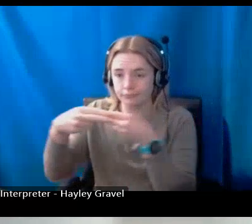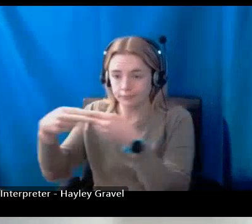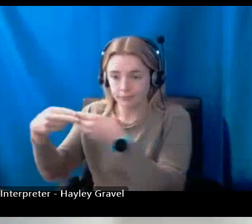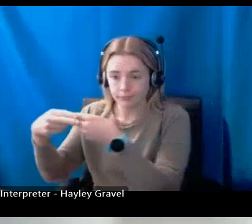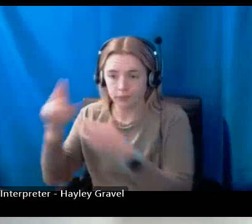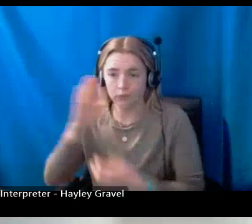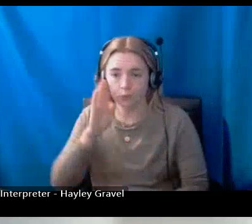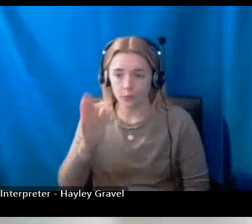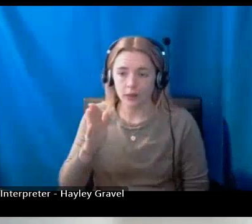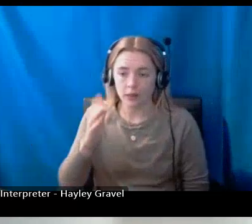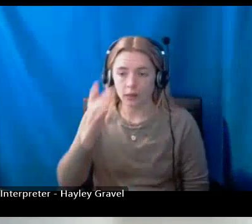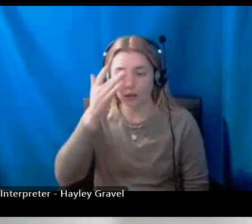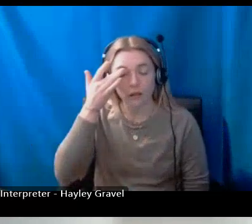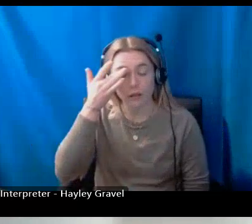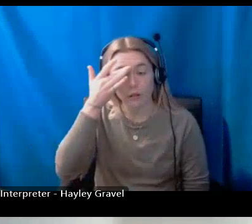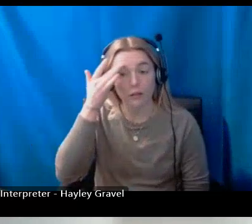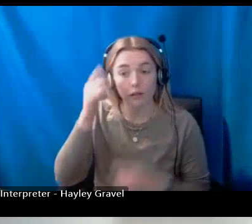Oop.